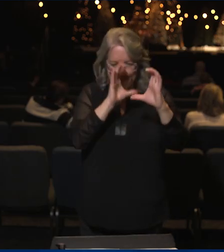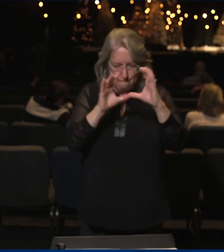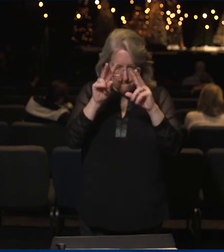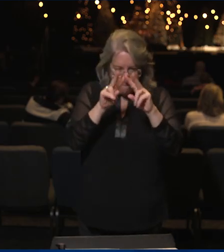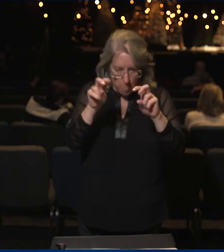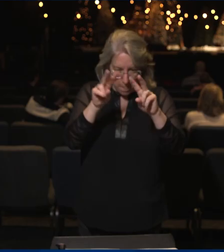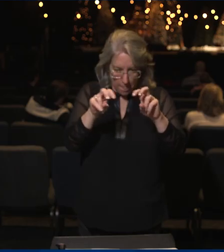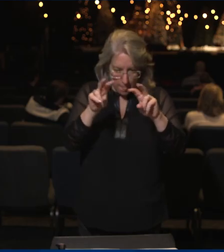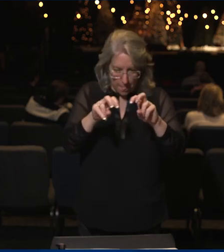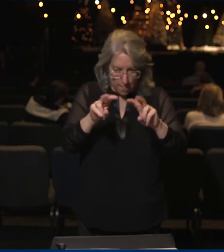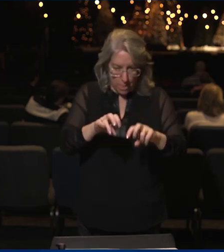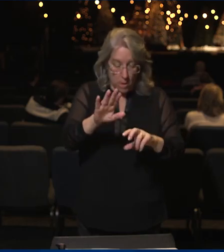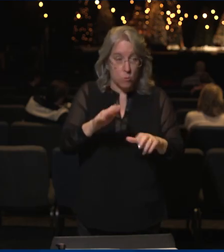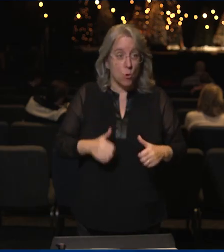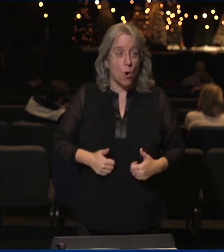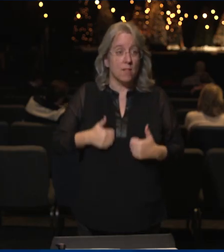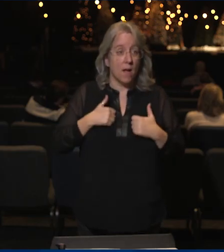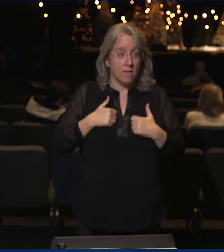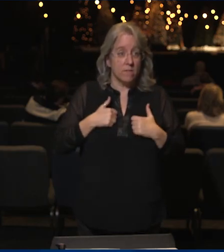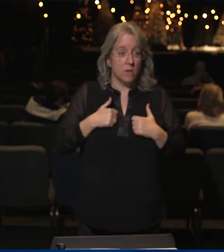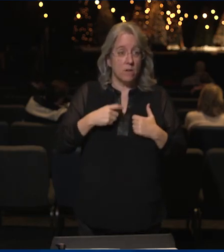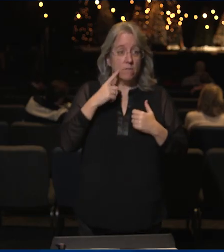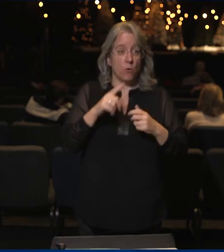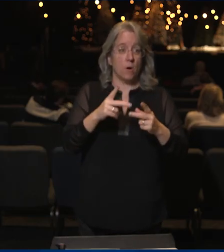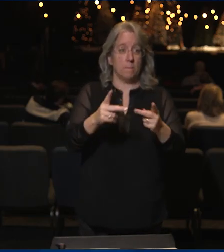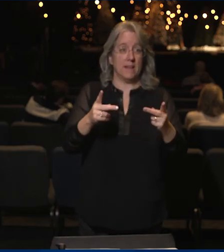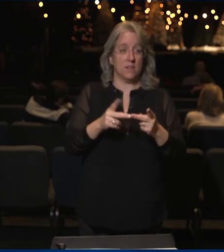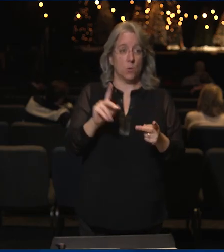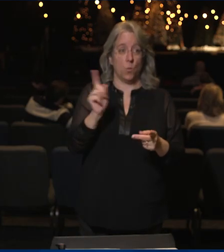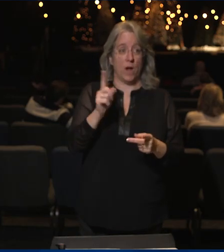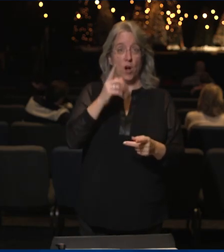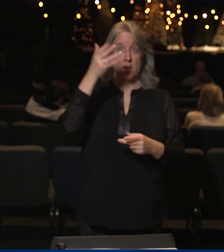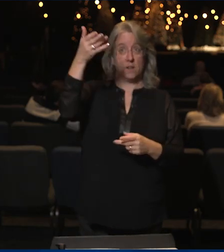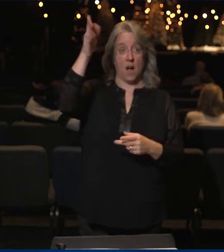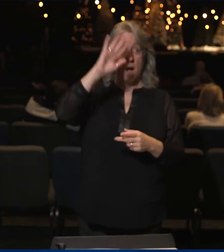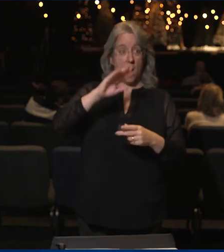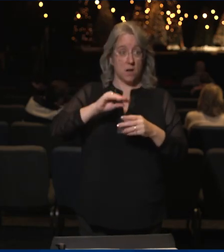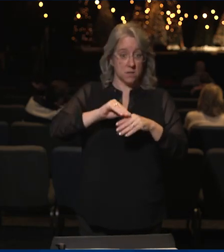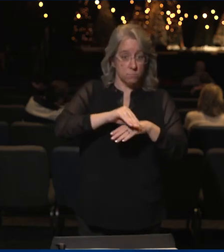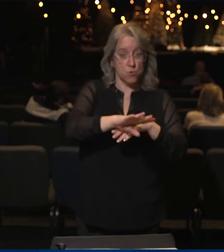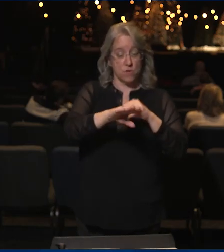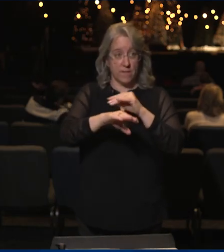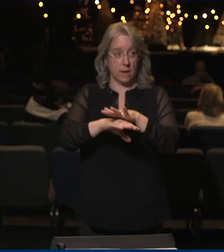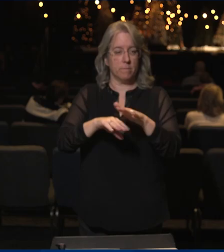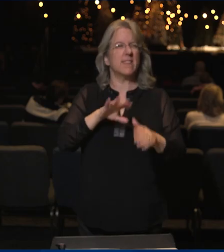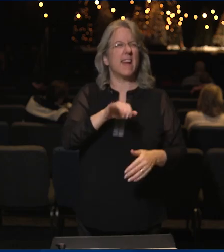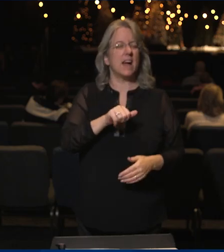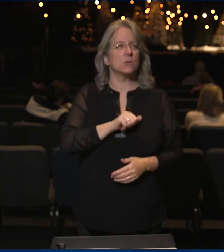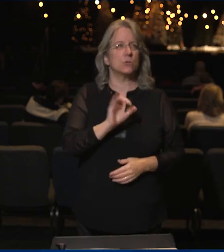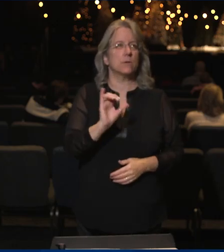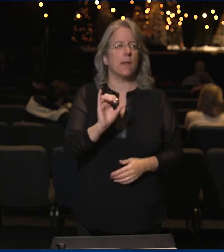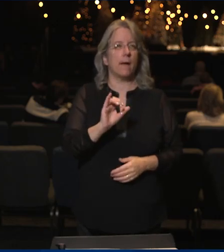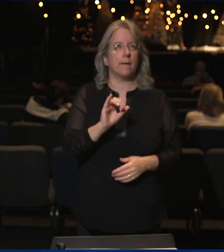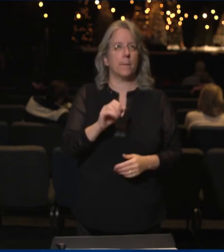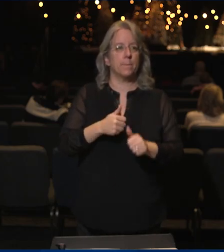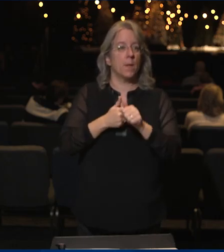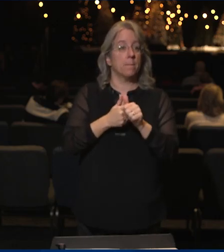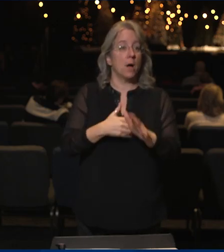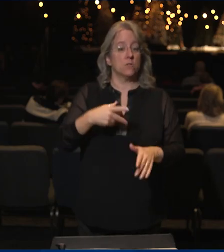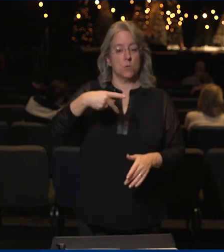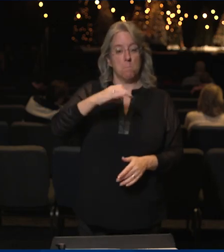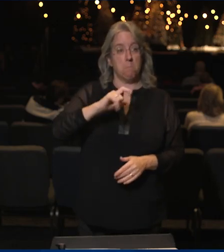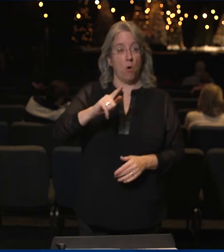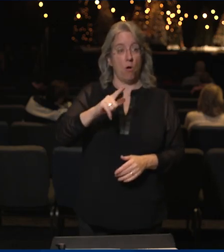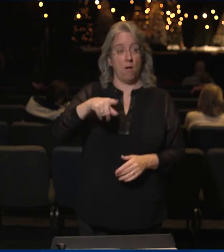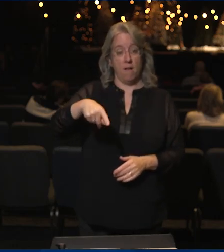you've seen God moving. And so the attitude, think of it as the Apostle Paul in Philippians